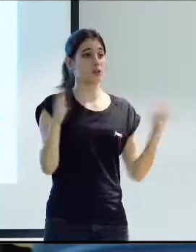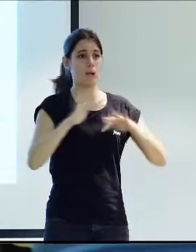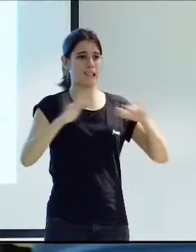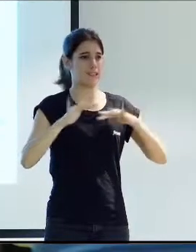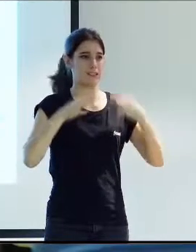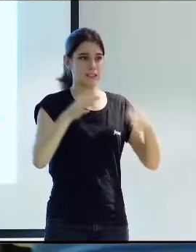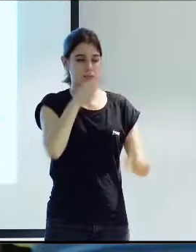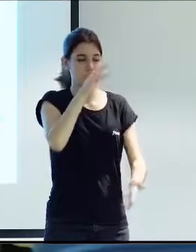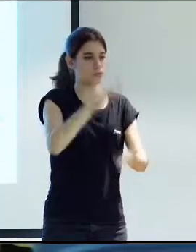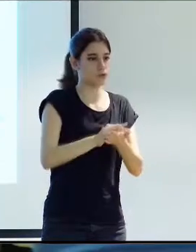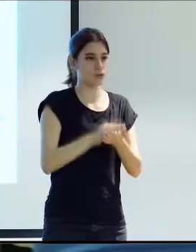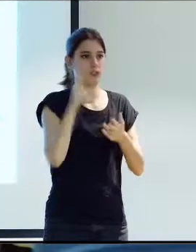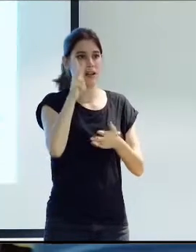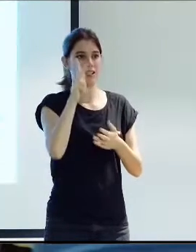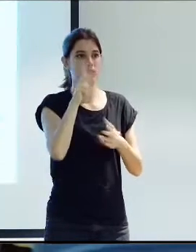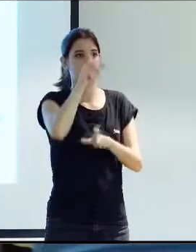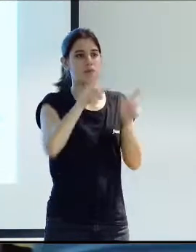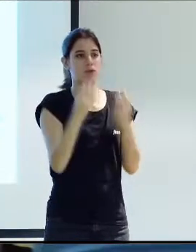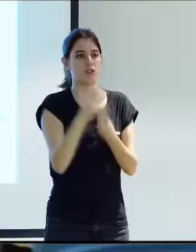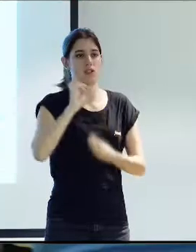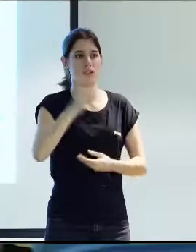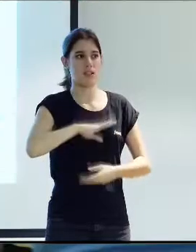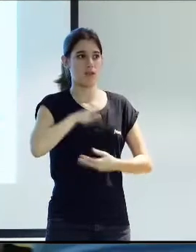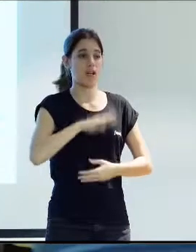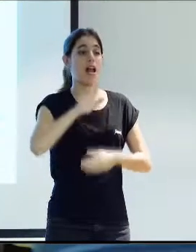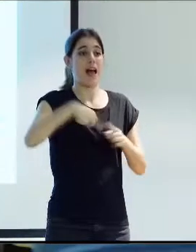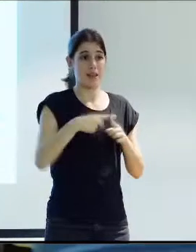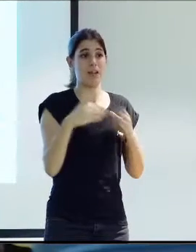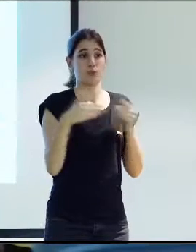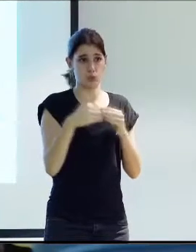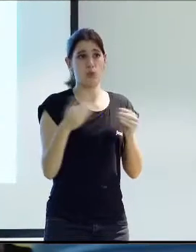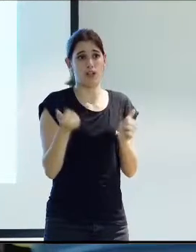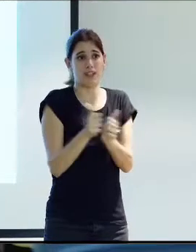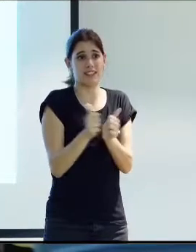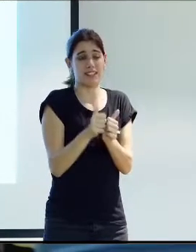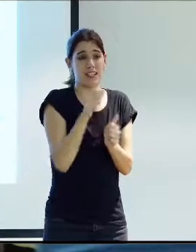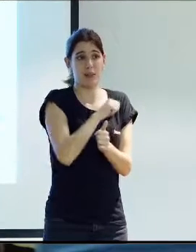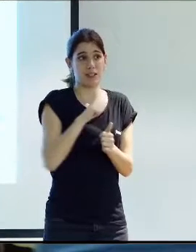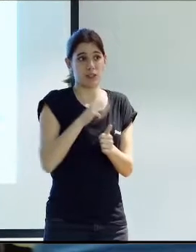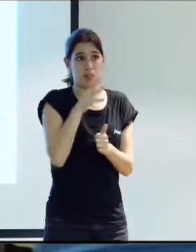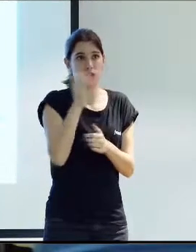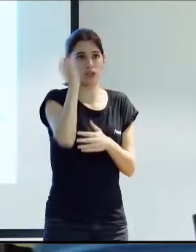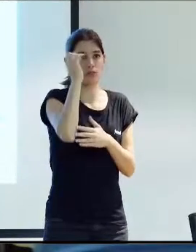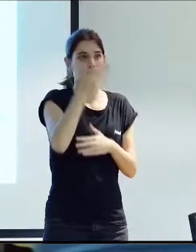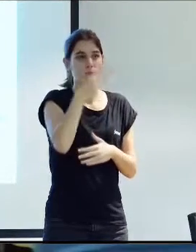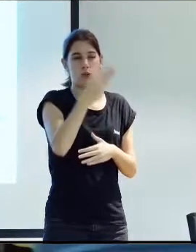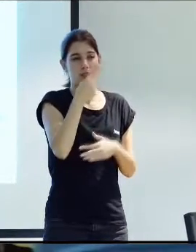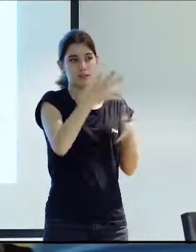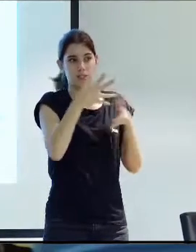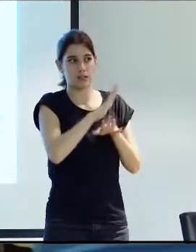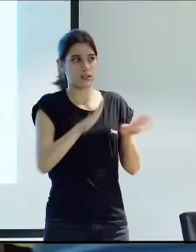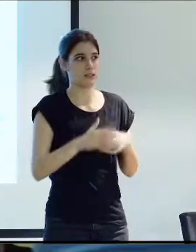is a committed activist for rights for people with a functional diversity, and surely